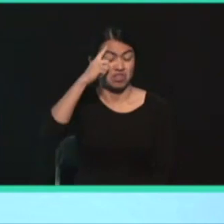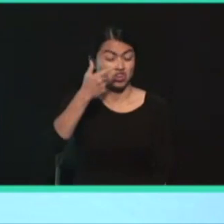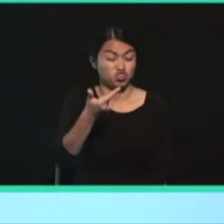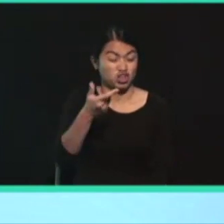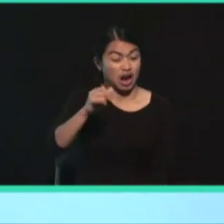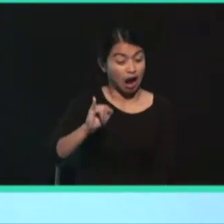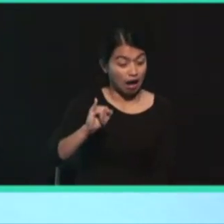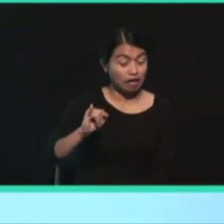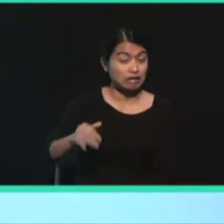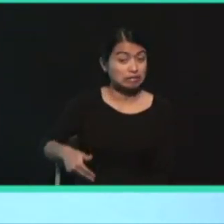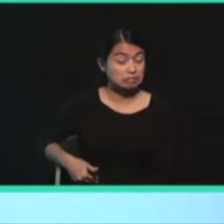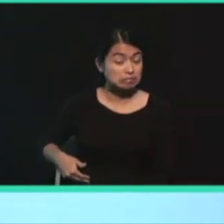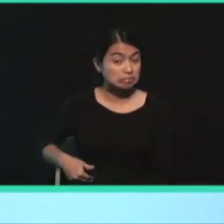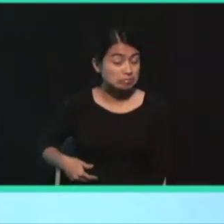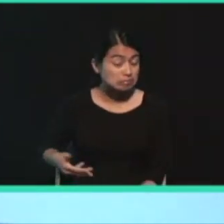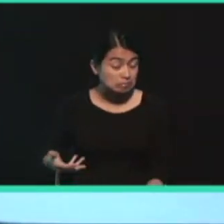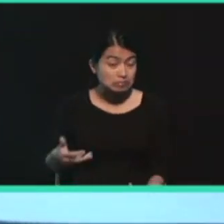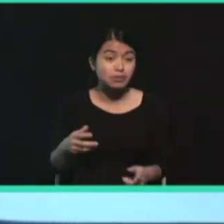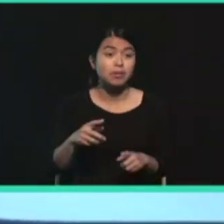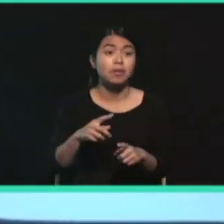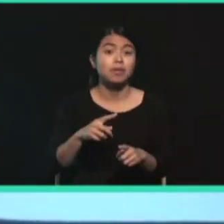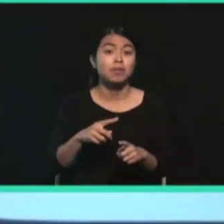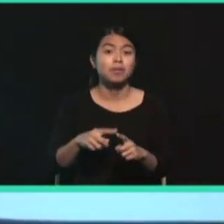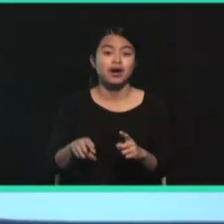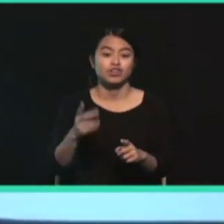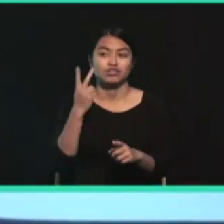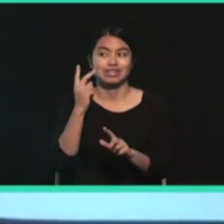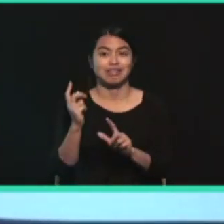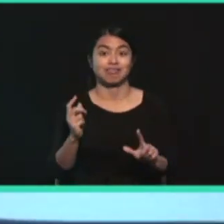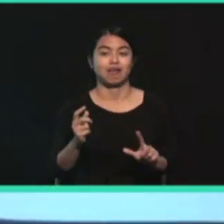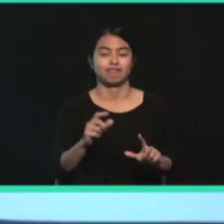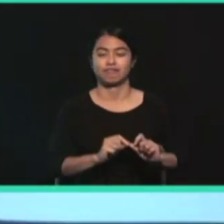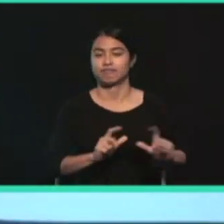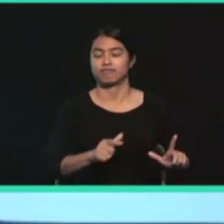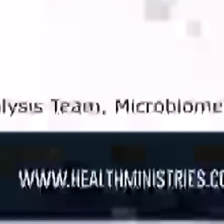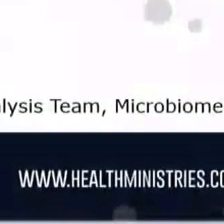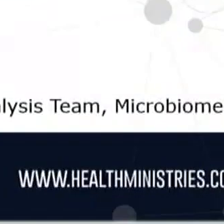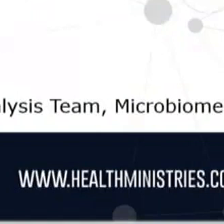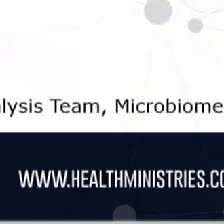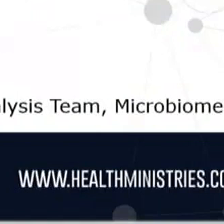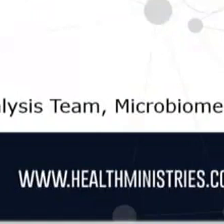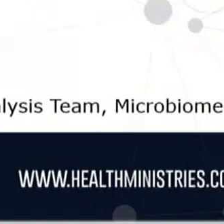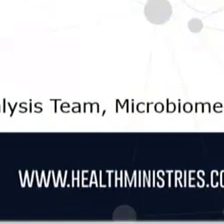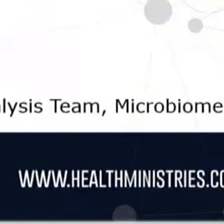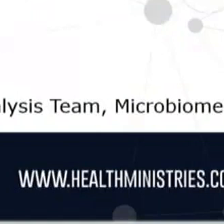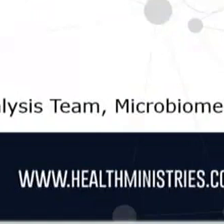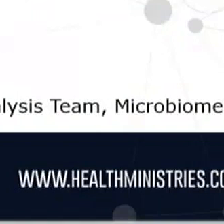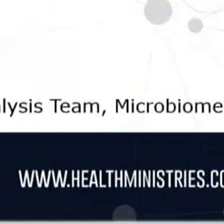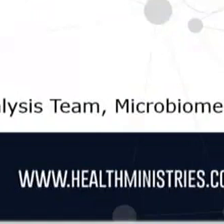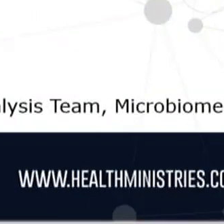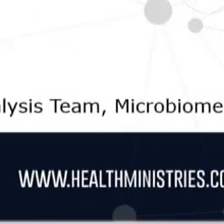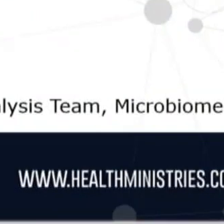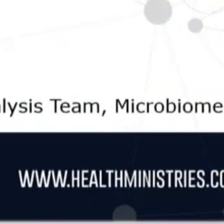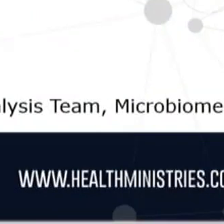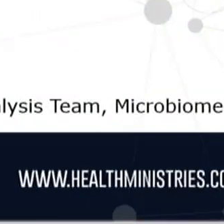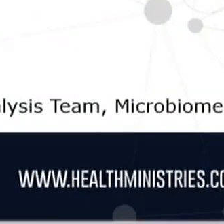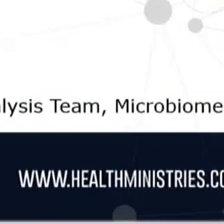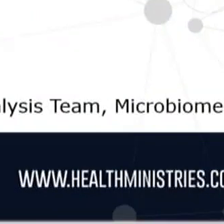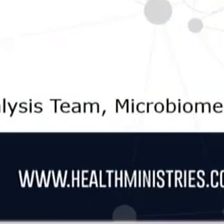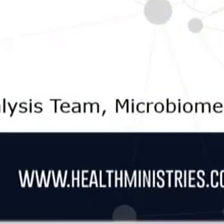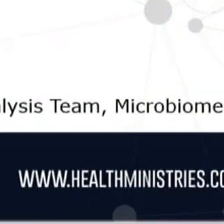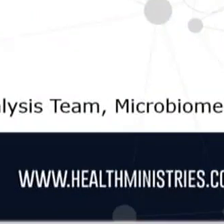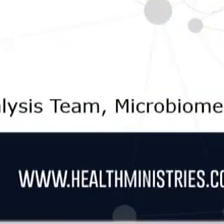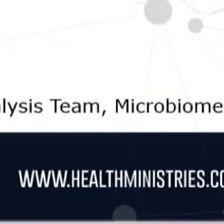gastroenterology. But if you take a look at the left, you see there are also other neoplasma, urogenital diseases,